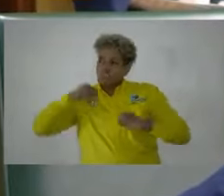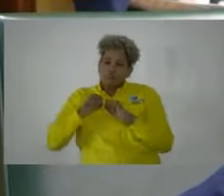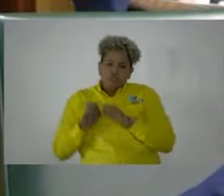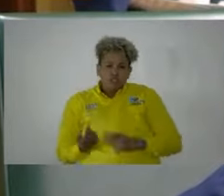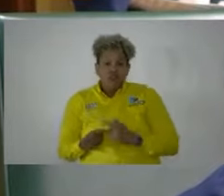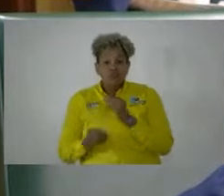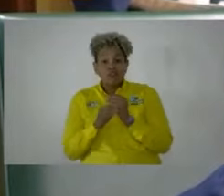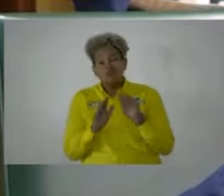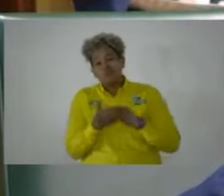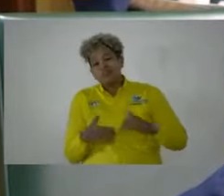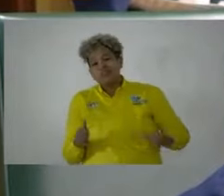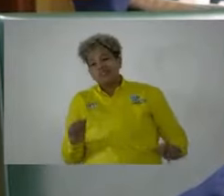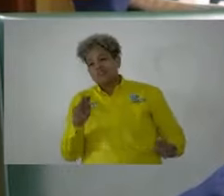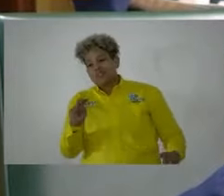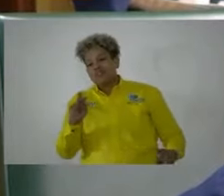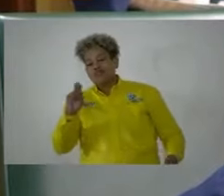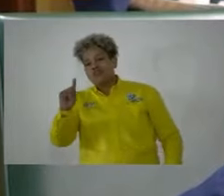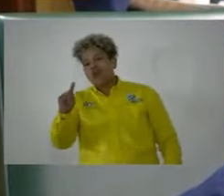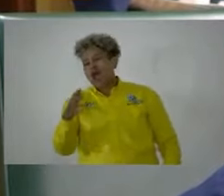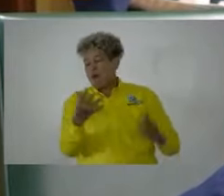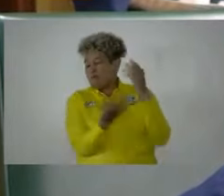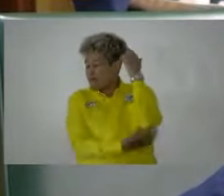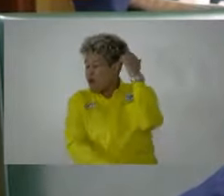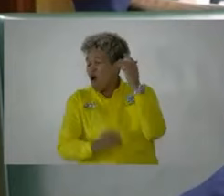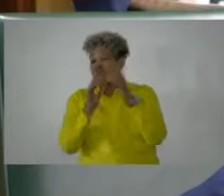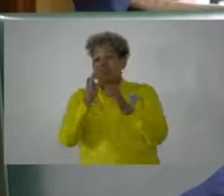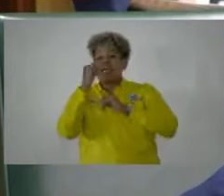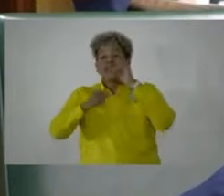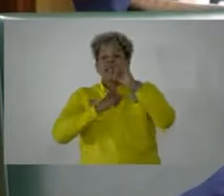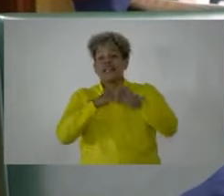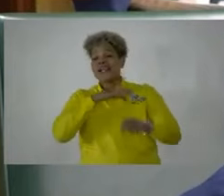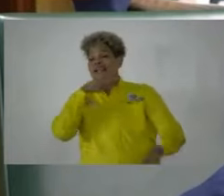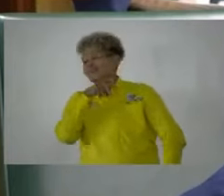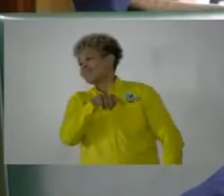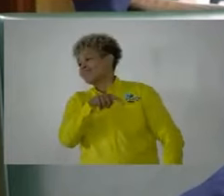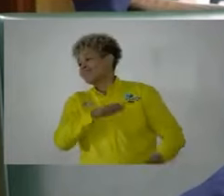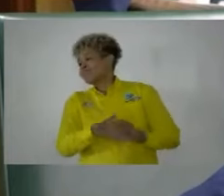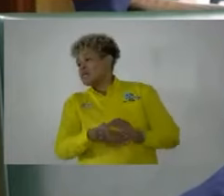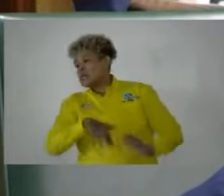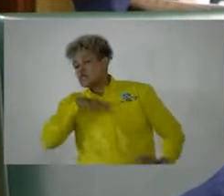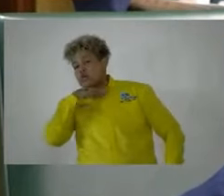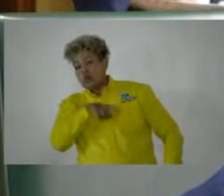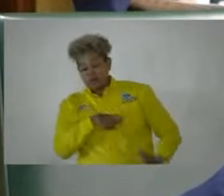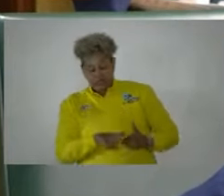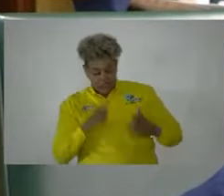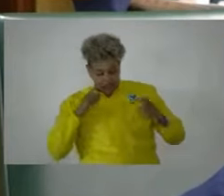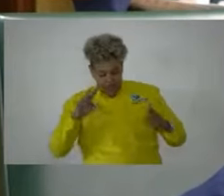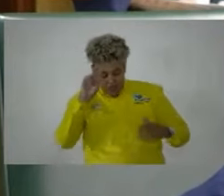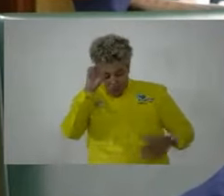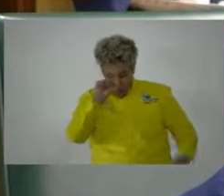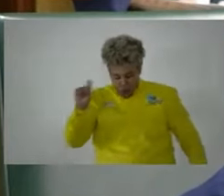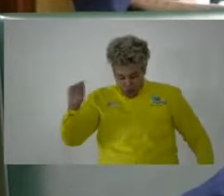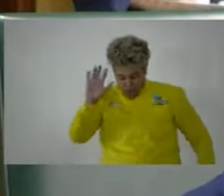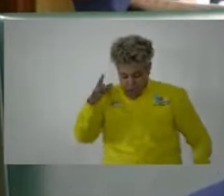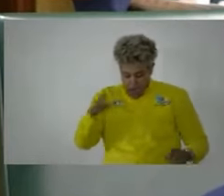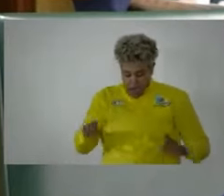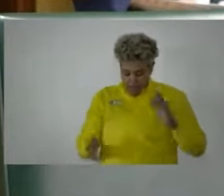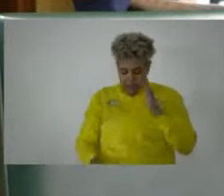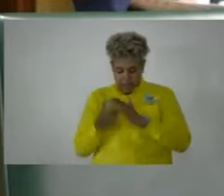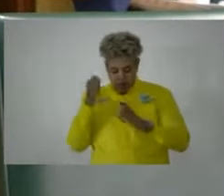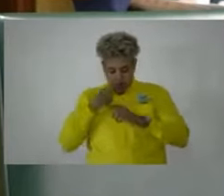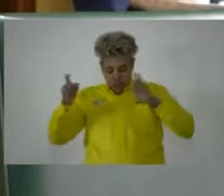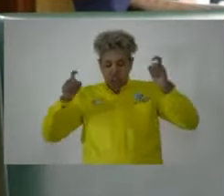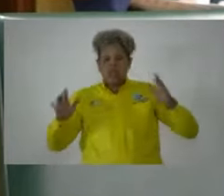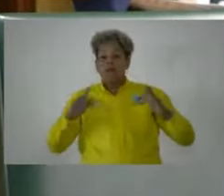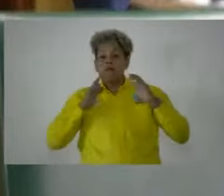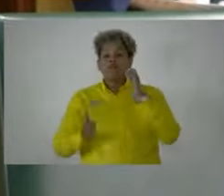and Jamaica continues to rank poorly on international corruption indices. The move in 2020 to take away the